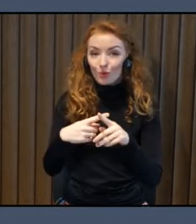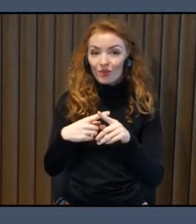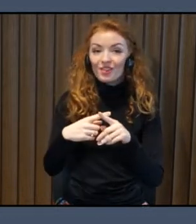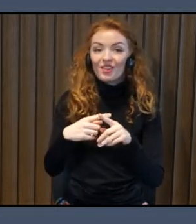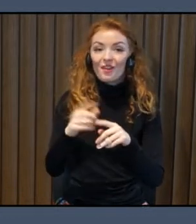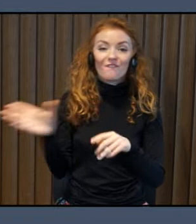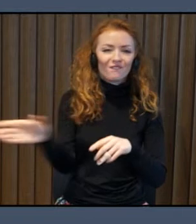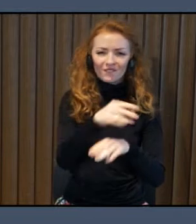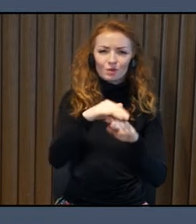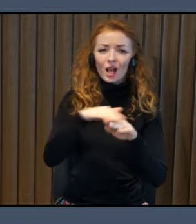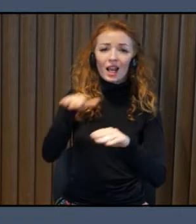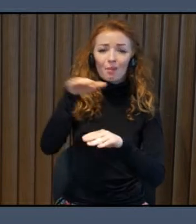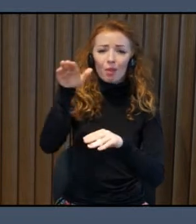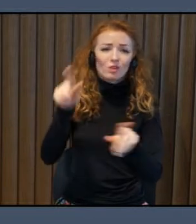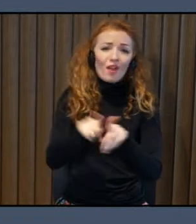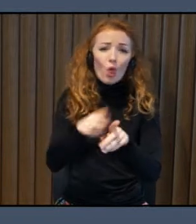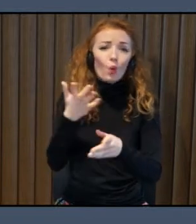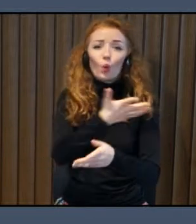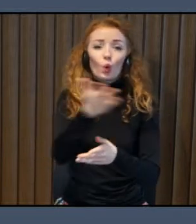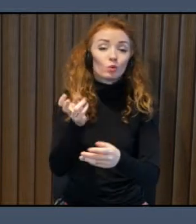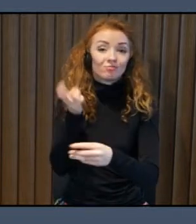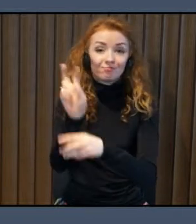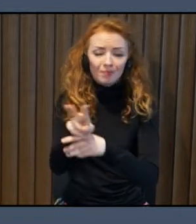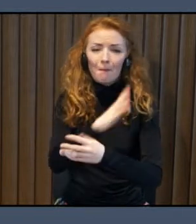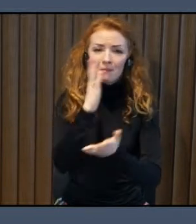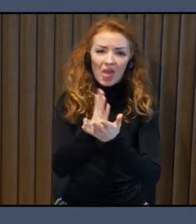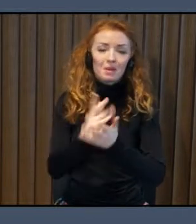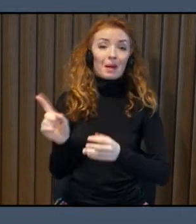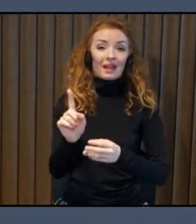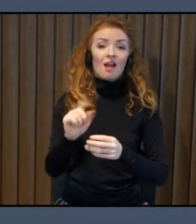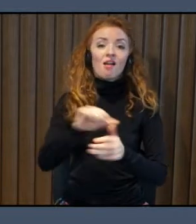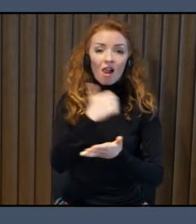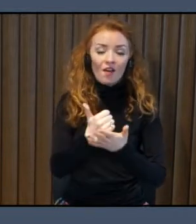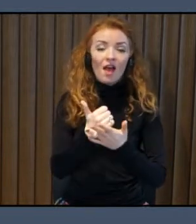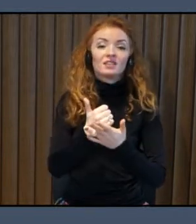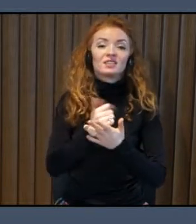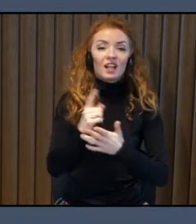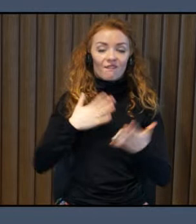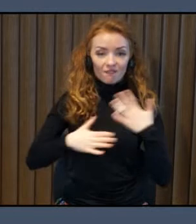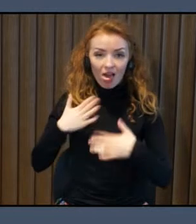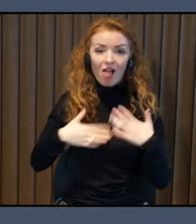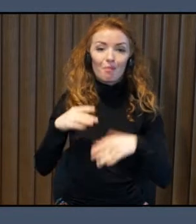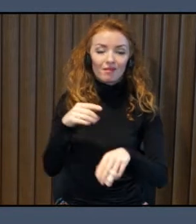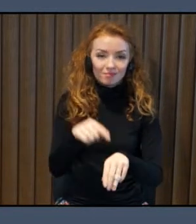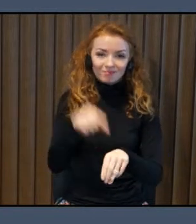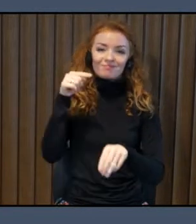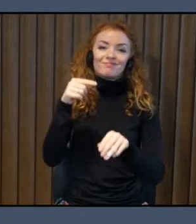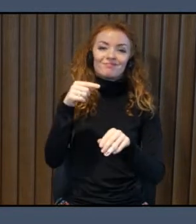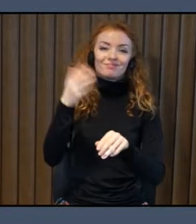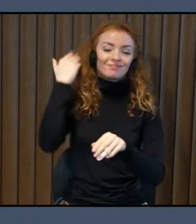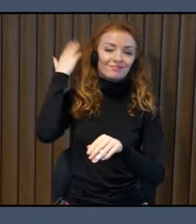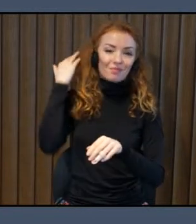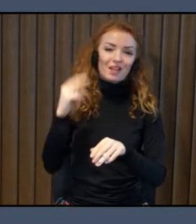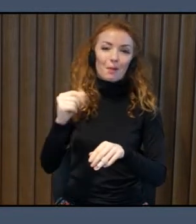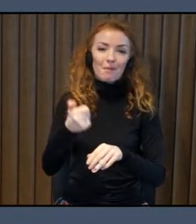without losing authenticity. So at all levels, accessibility is not a problem. So the most important is